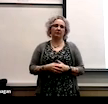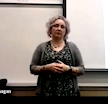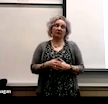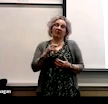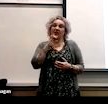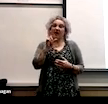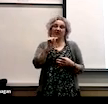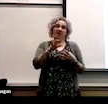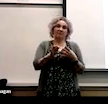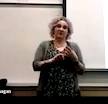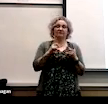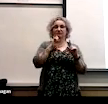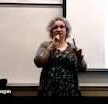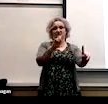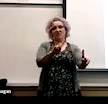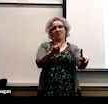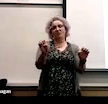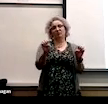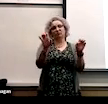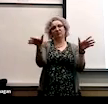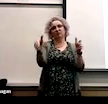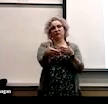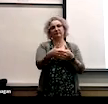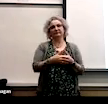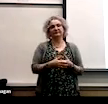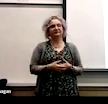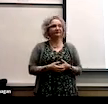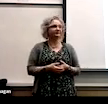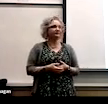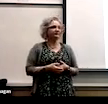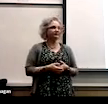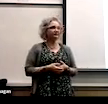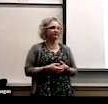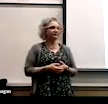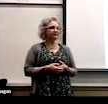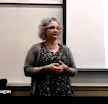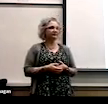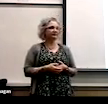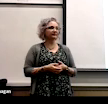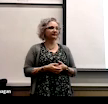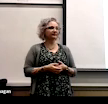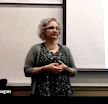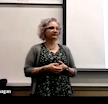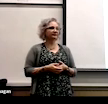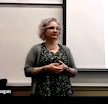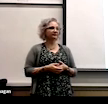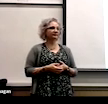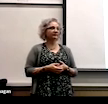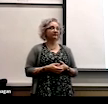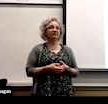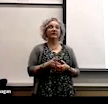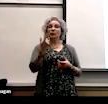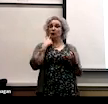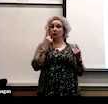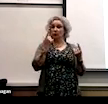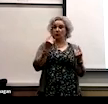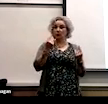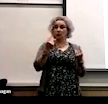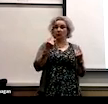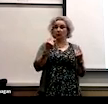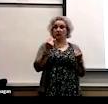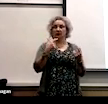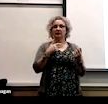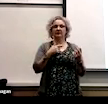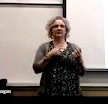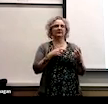real barrier. Sometimes our best luck is getting things done when they're sedated for dentistry. So